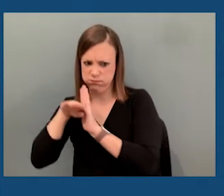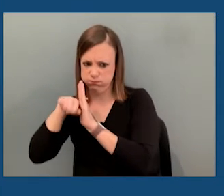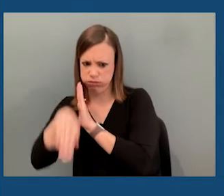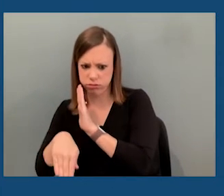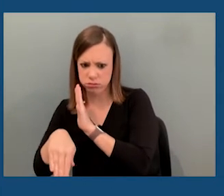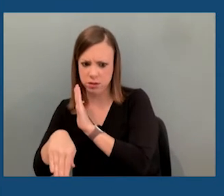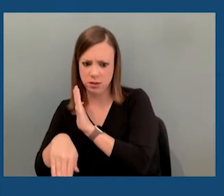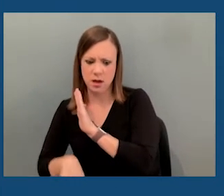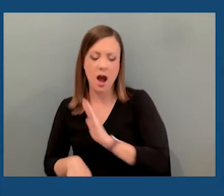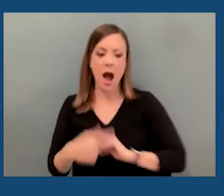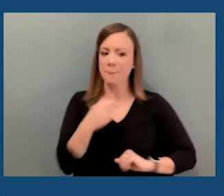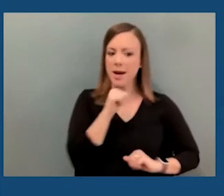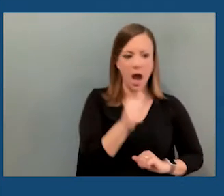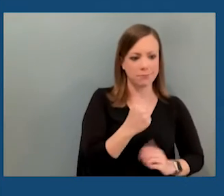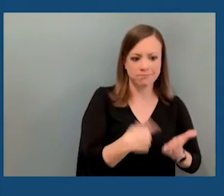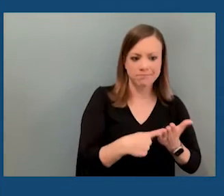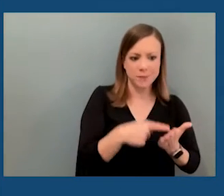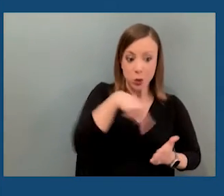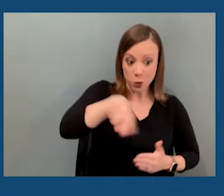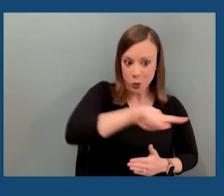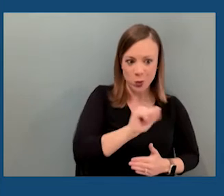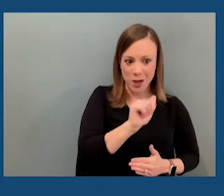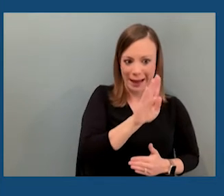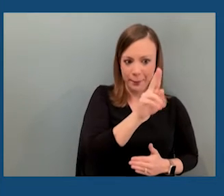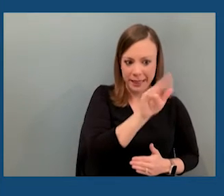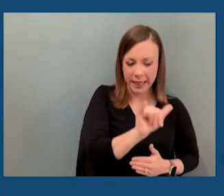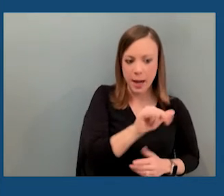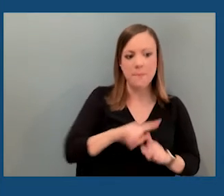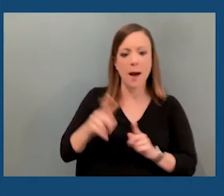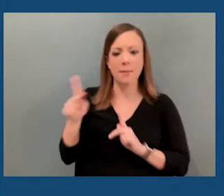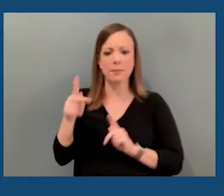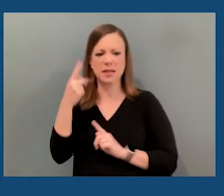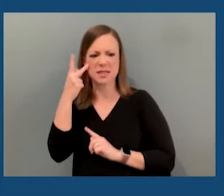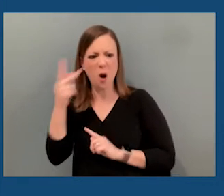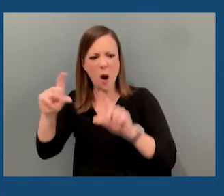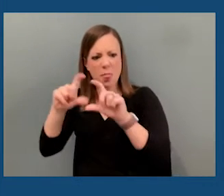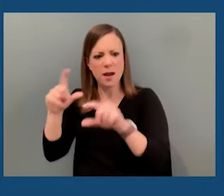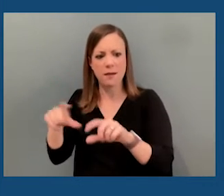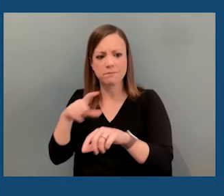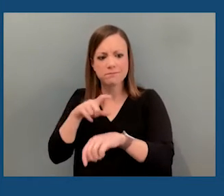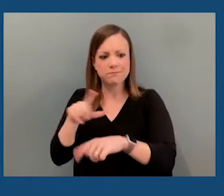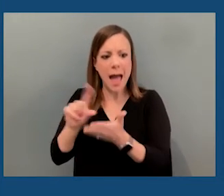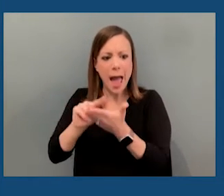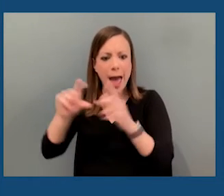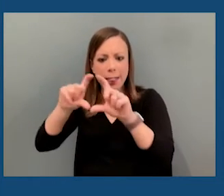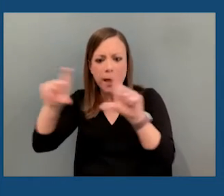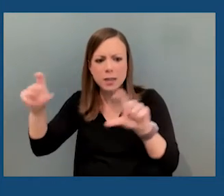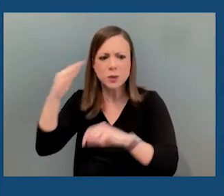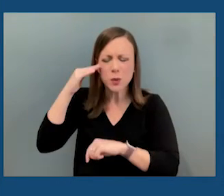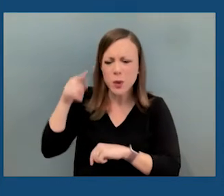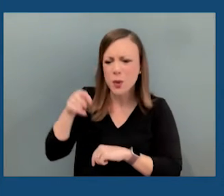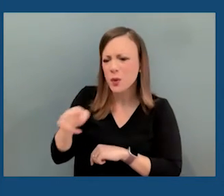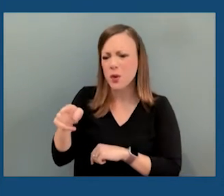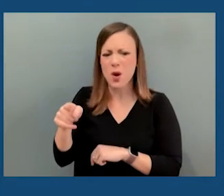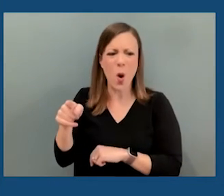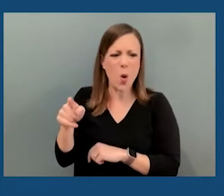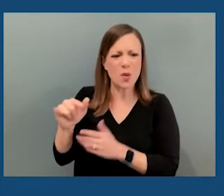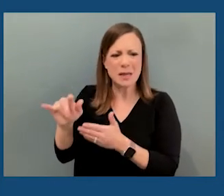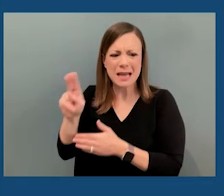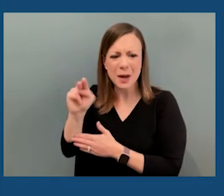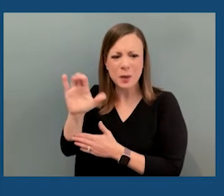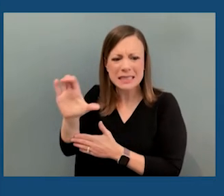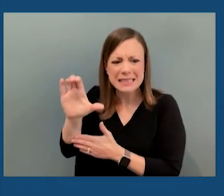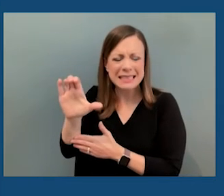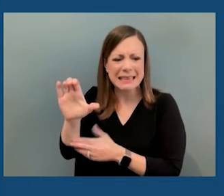were, their headlines that said, will the city ever bounce back? Has it lost its mojo? What's going to happen? And people were